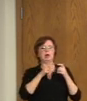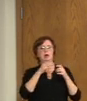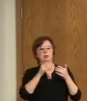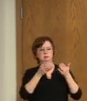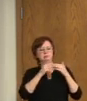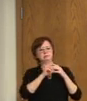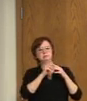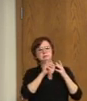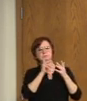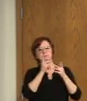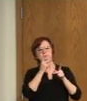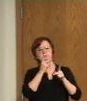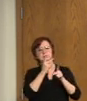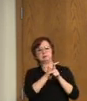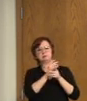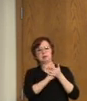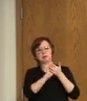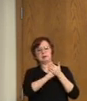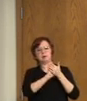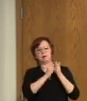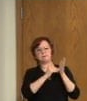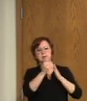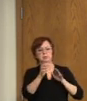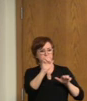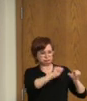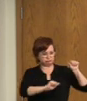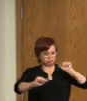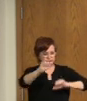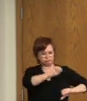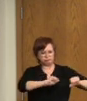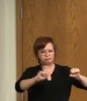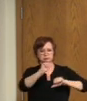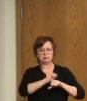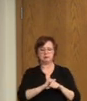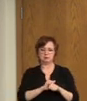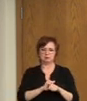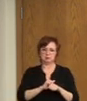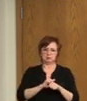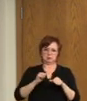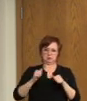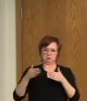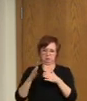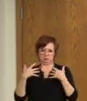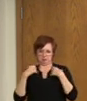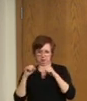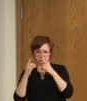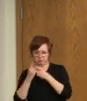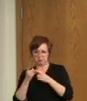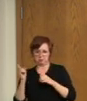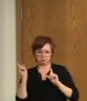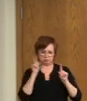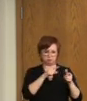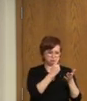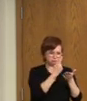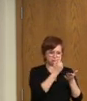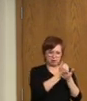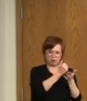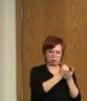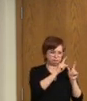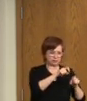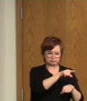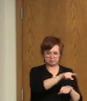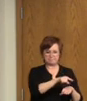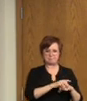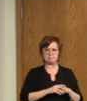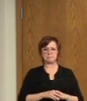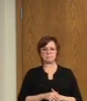already pointed out, in large facilities like this. But public health has been on, and again is working with corrections on testing. The only other thing I would